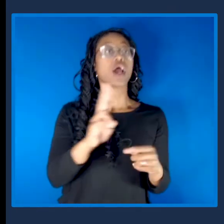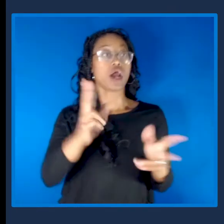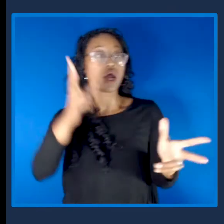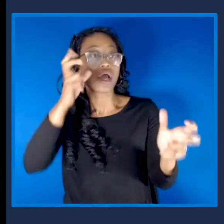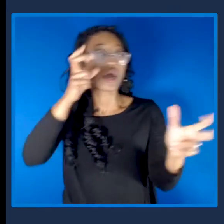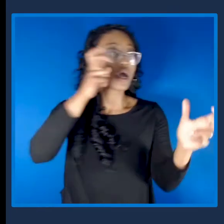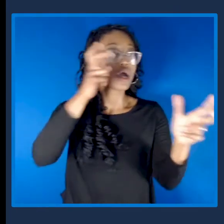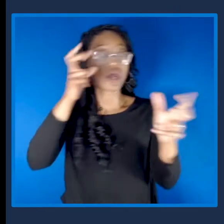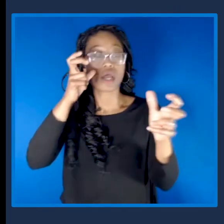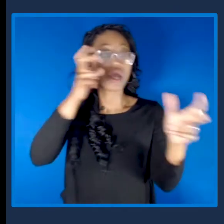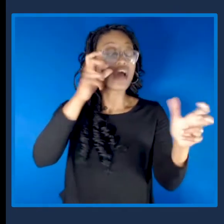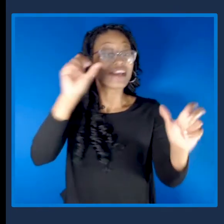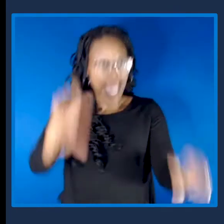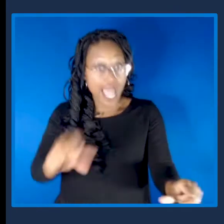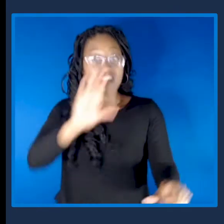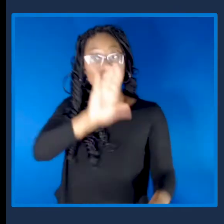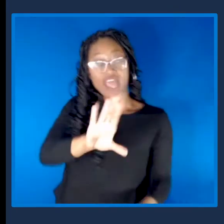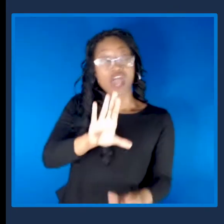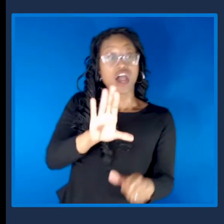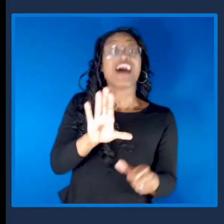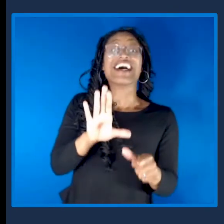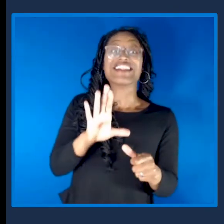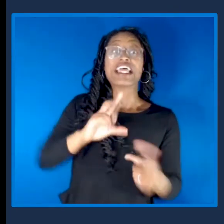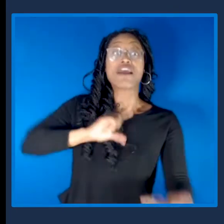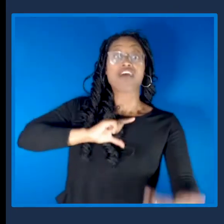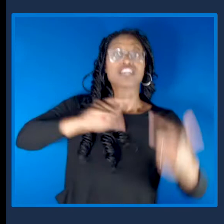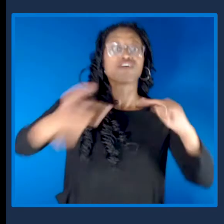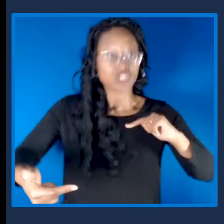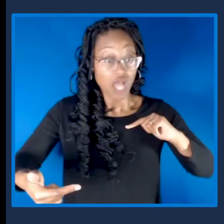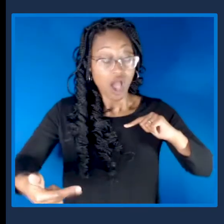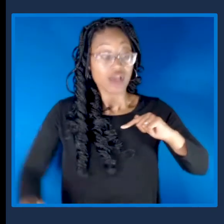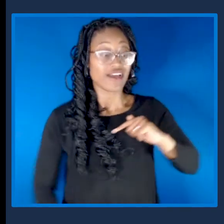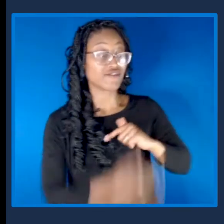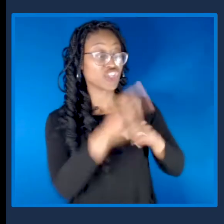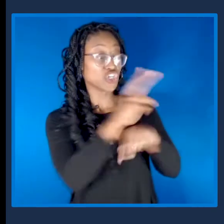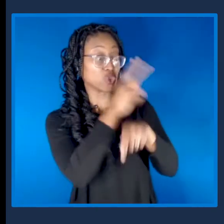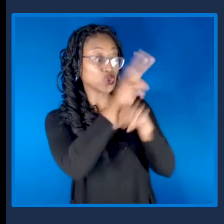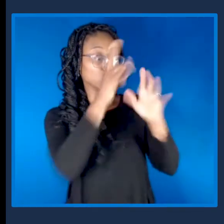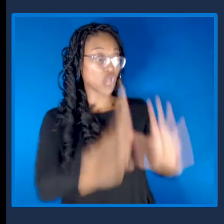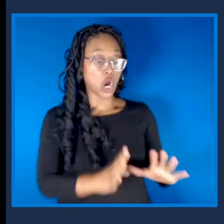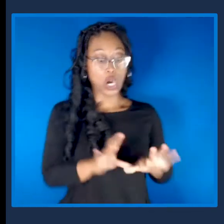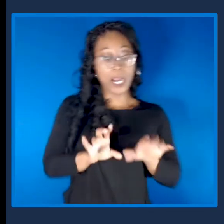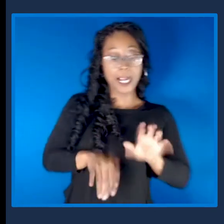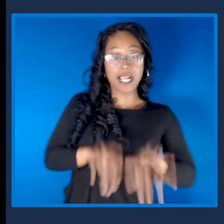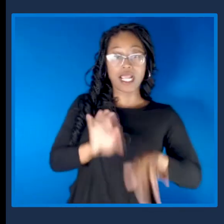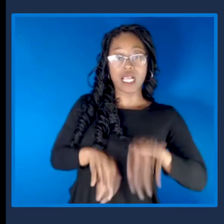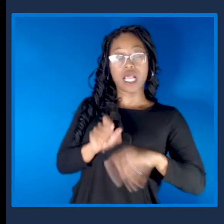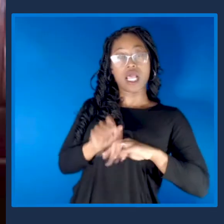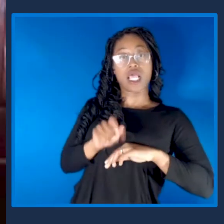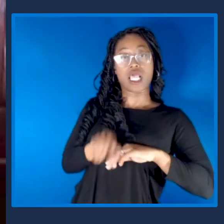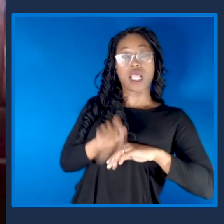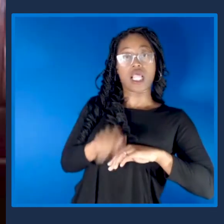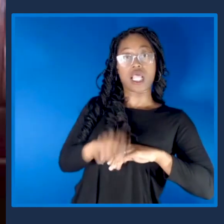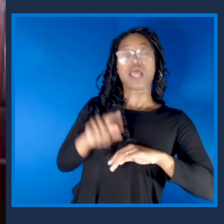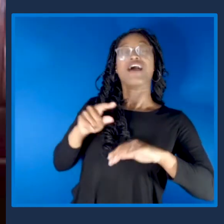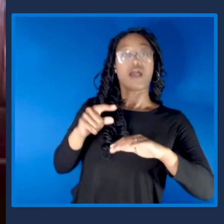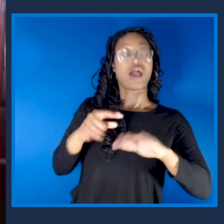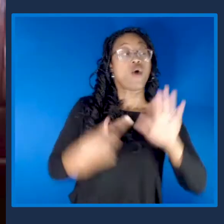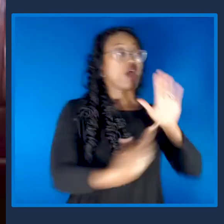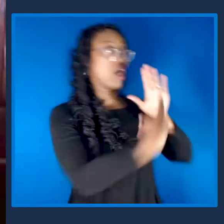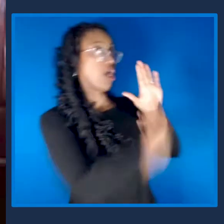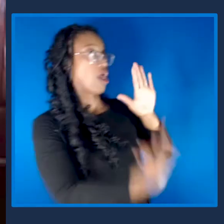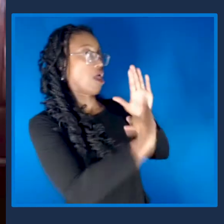user's inputs and translates that such that the DOM can be interacted with.